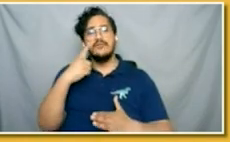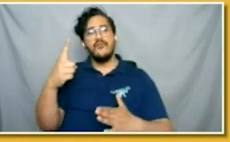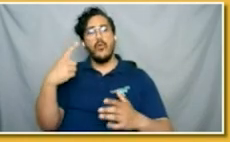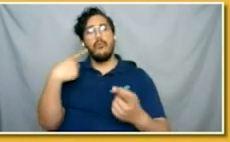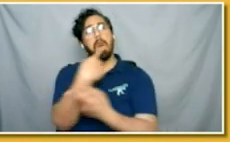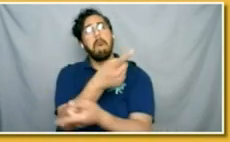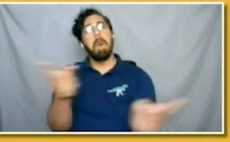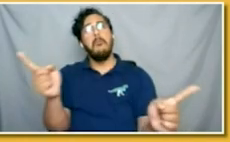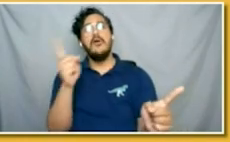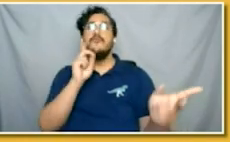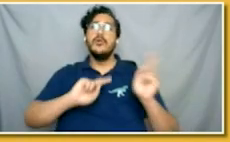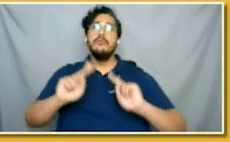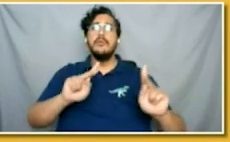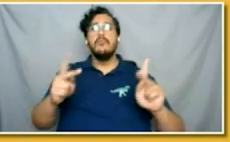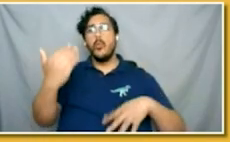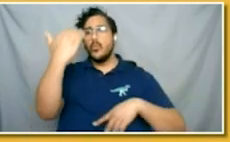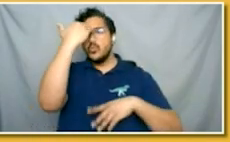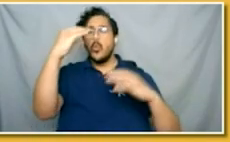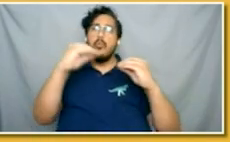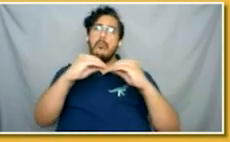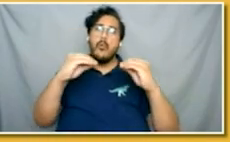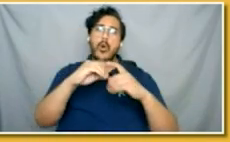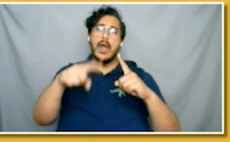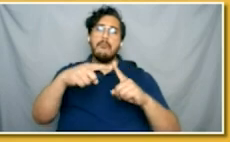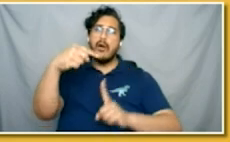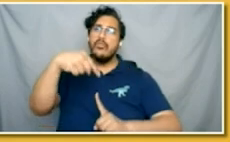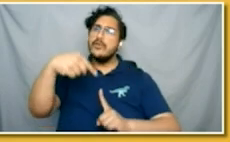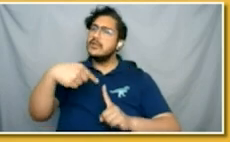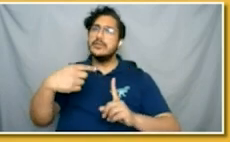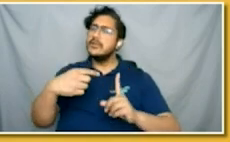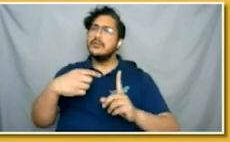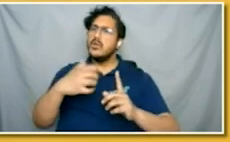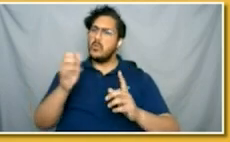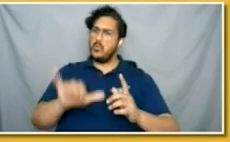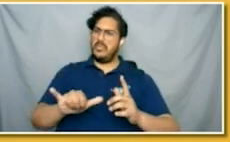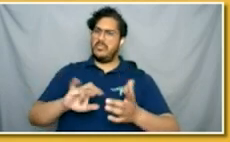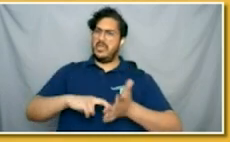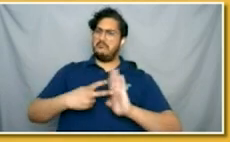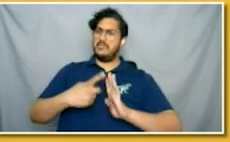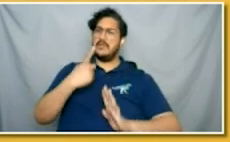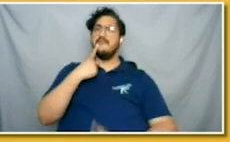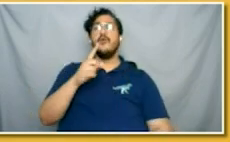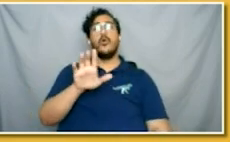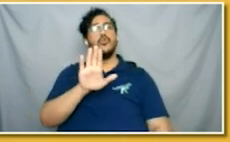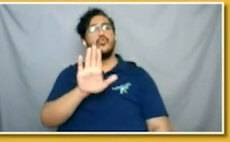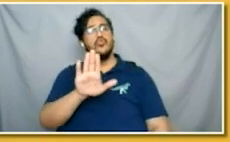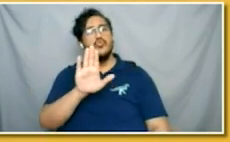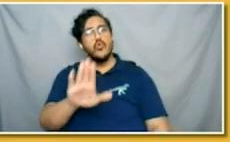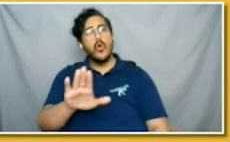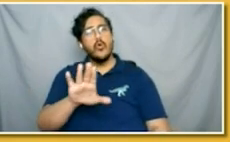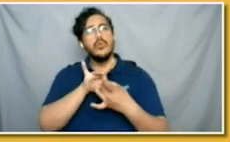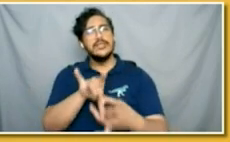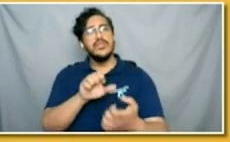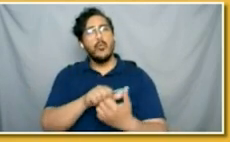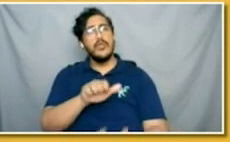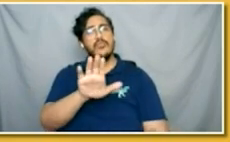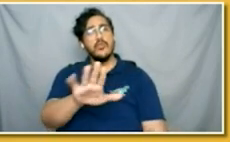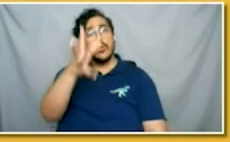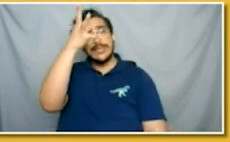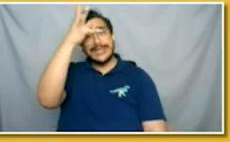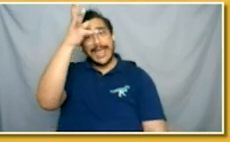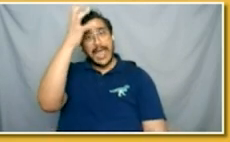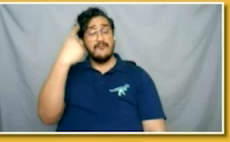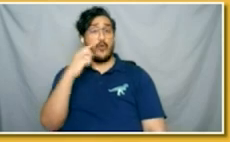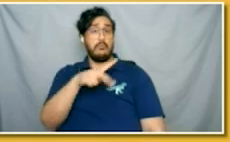more about this? And what has this meant for your relationship with your dad, being able to put your personal story out there, but have it